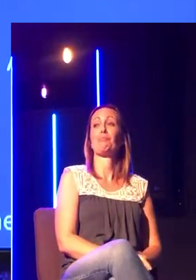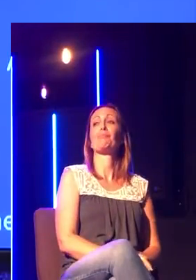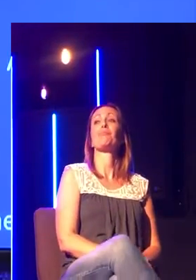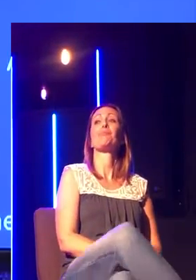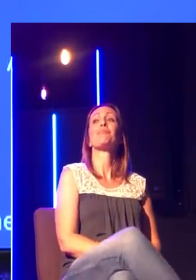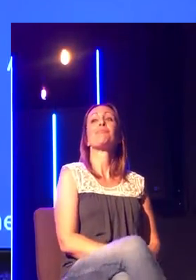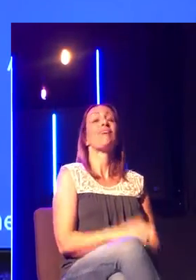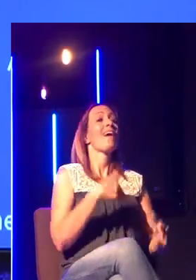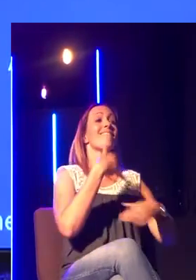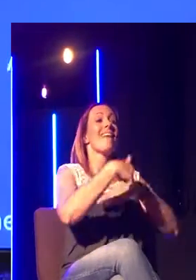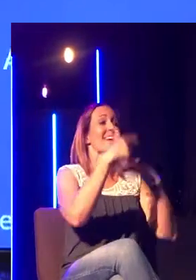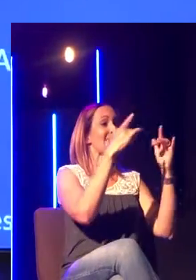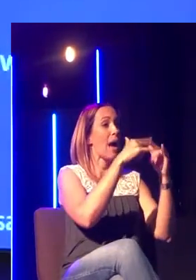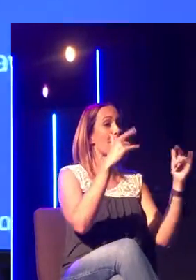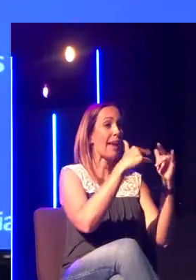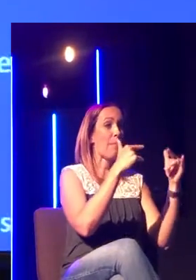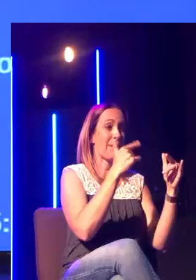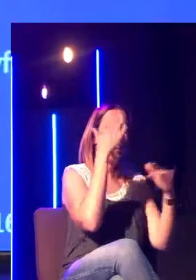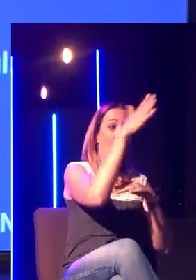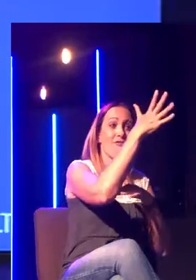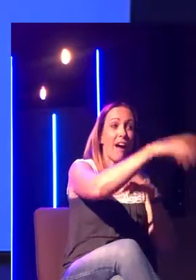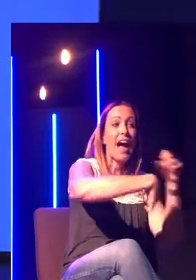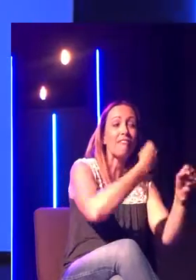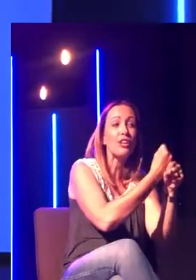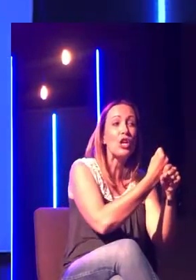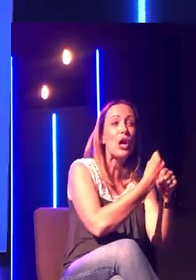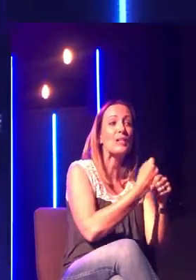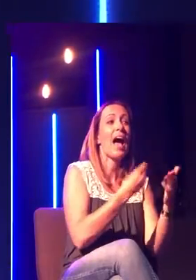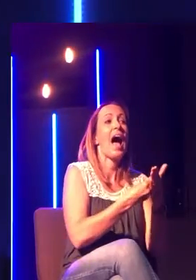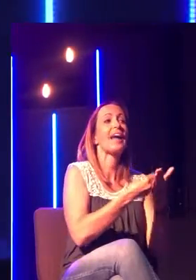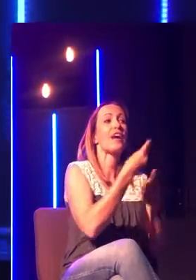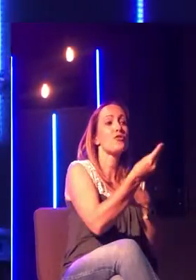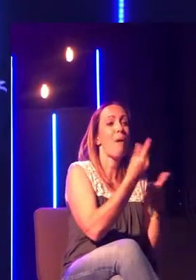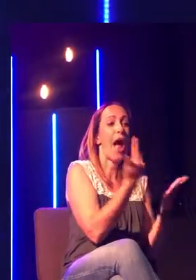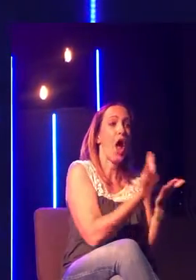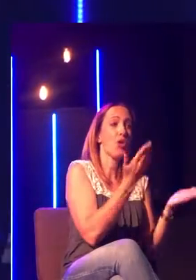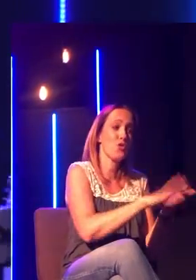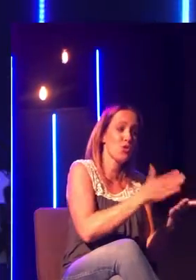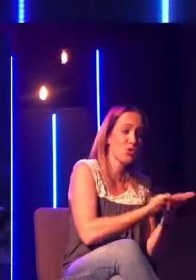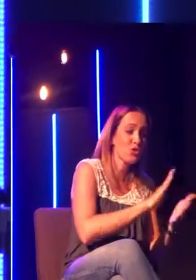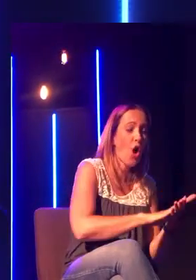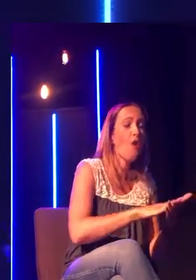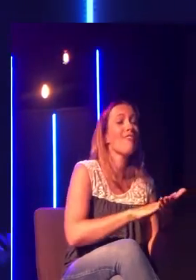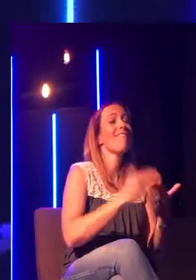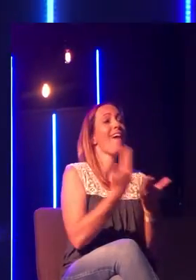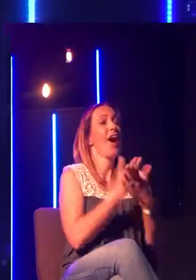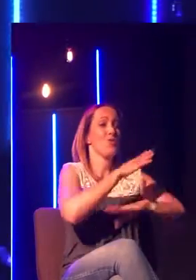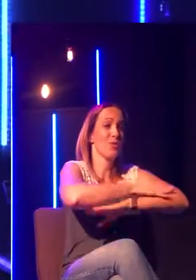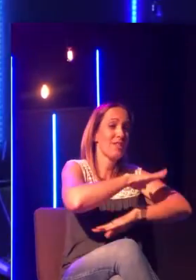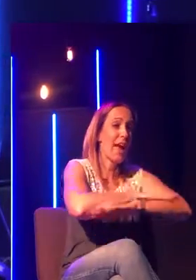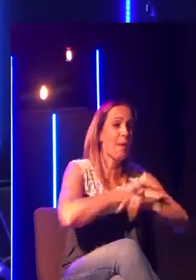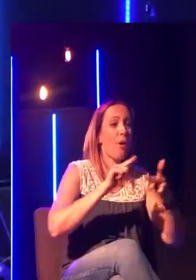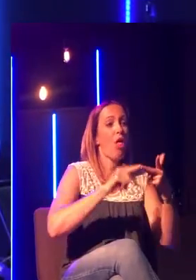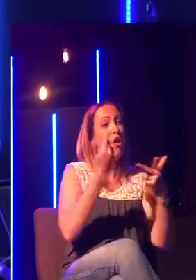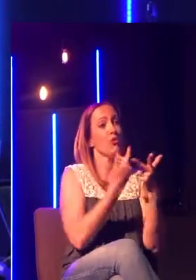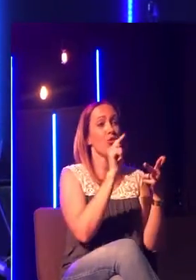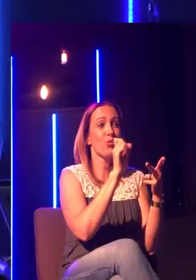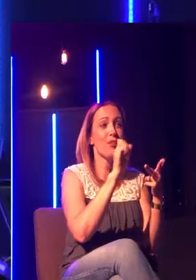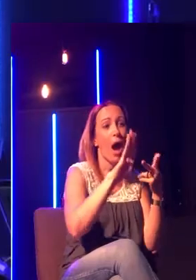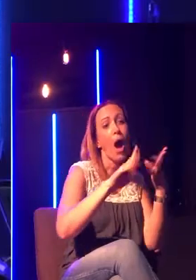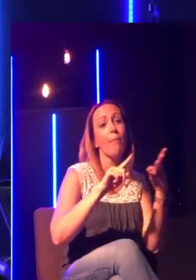Because now next time I go camping 5 years from now, I get to buy 2 new stoves, a new table, a new Rubbermaid tub, a new